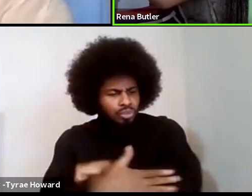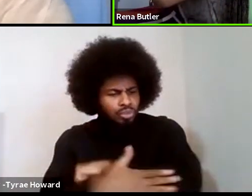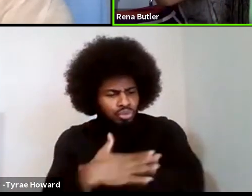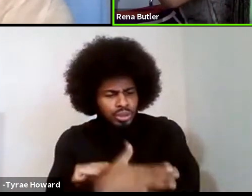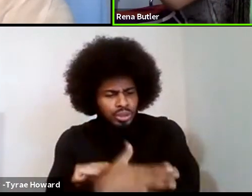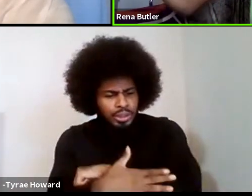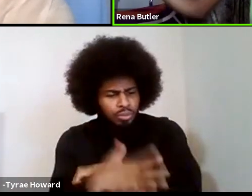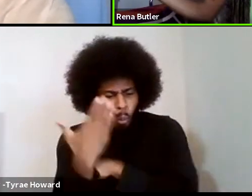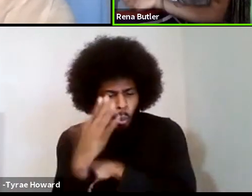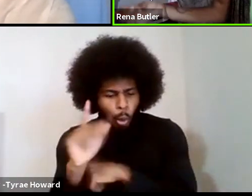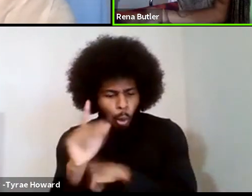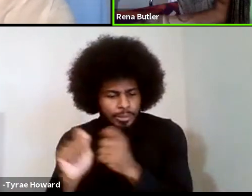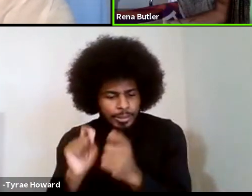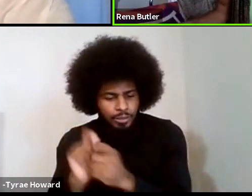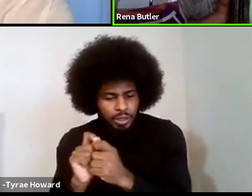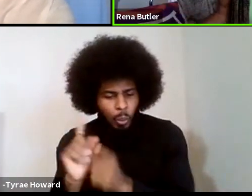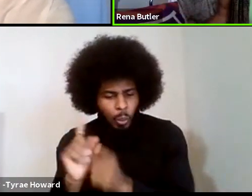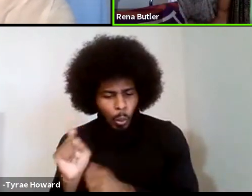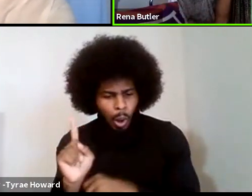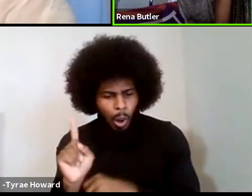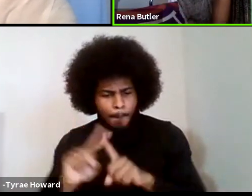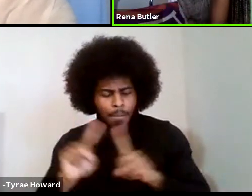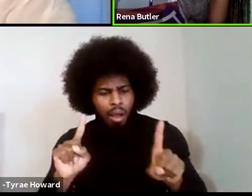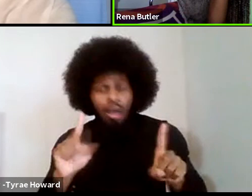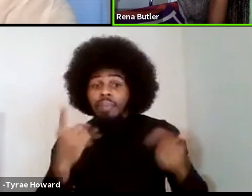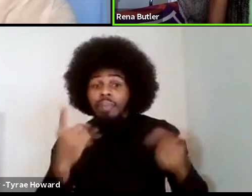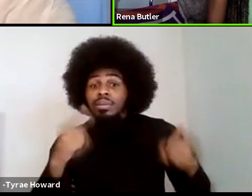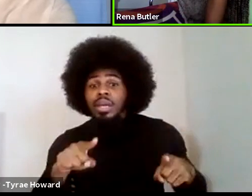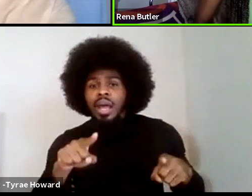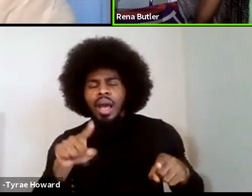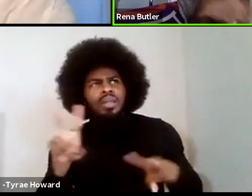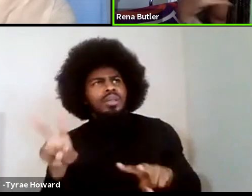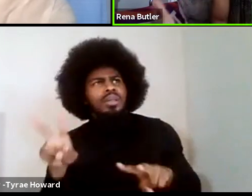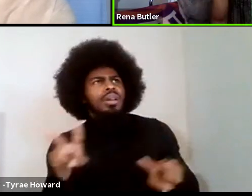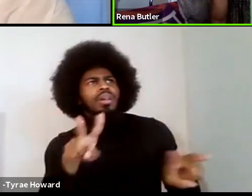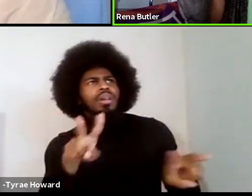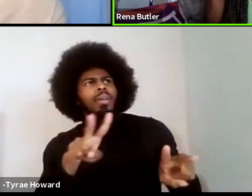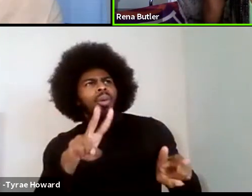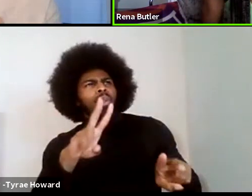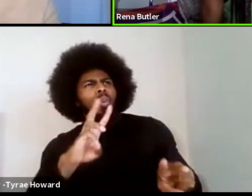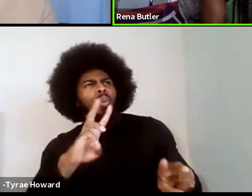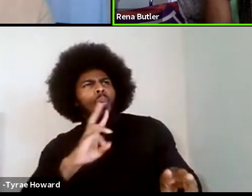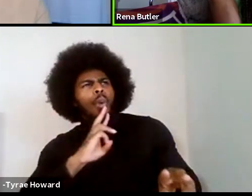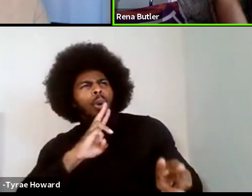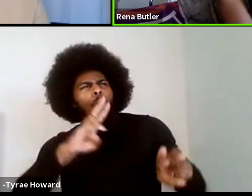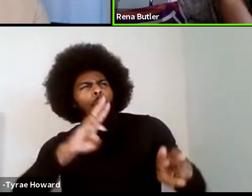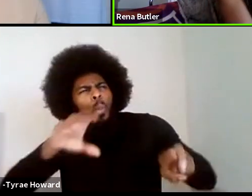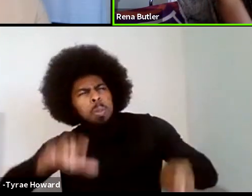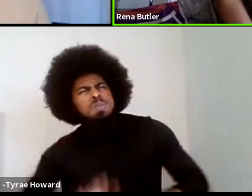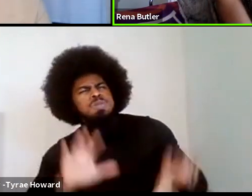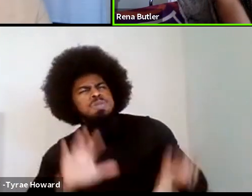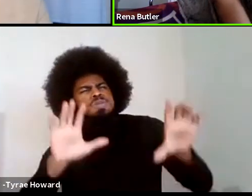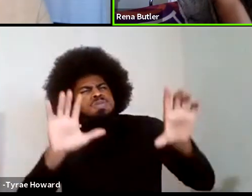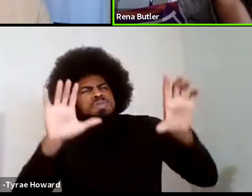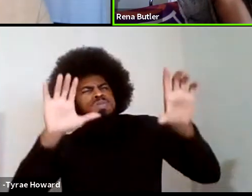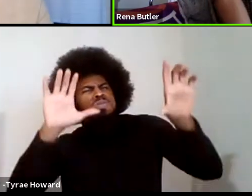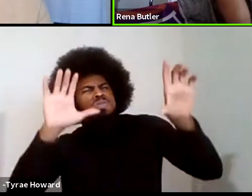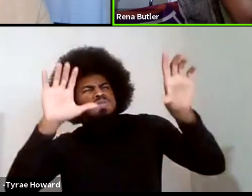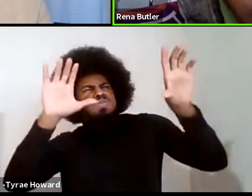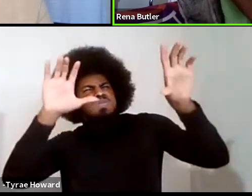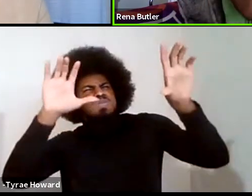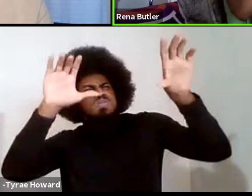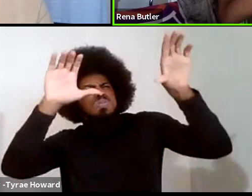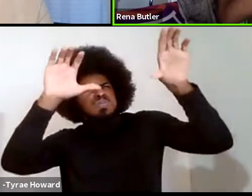friends, and I just see this giant tsunami come, and no one else sees it. And it doesn't frighten me. It's not dangerous. Anyway,